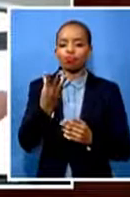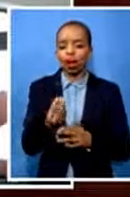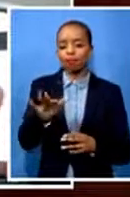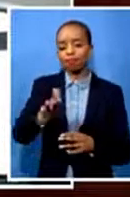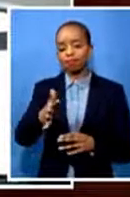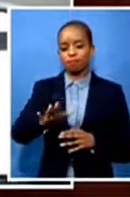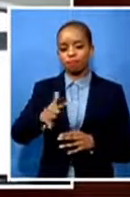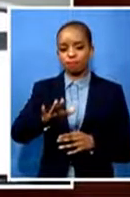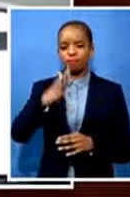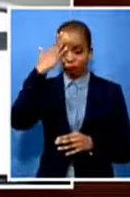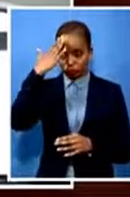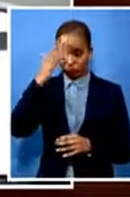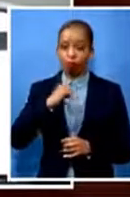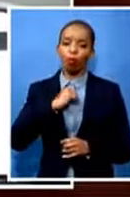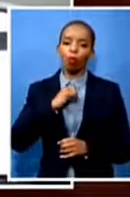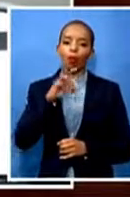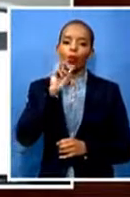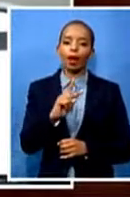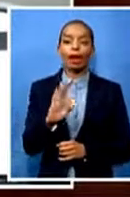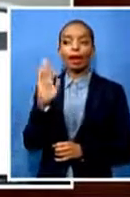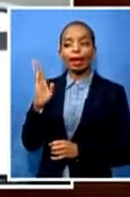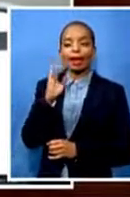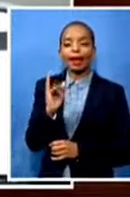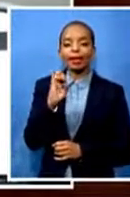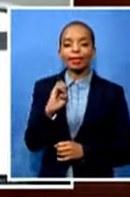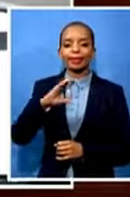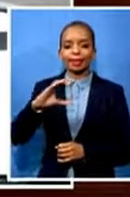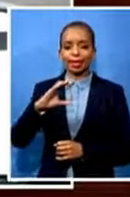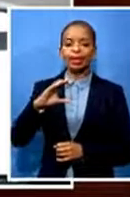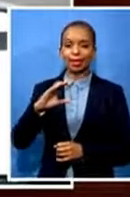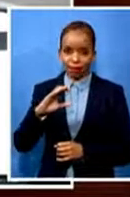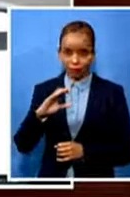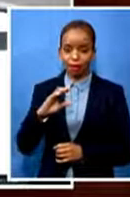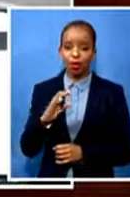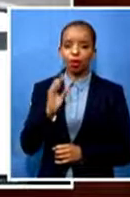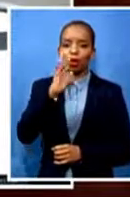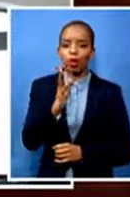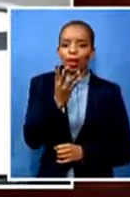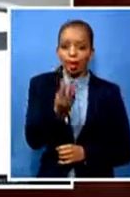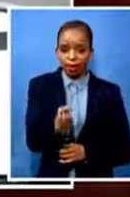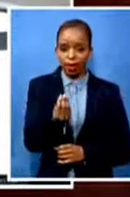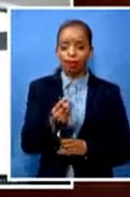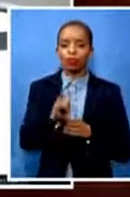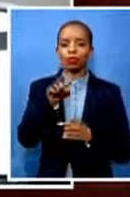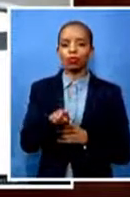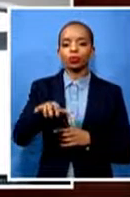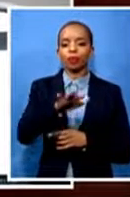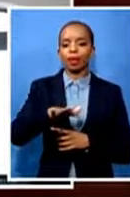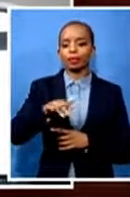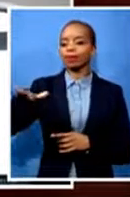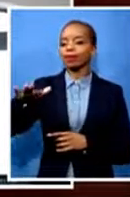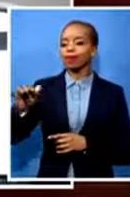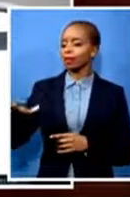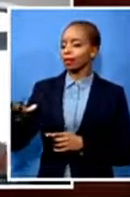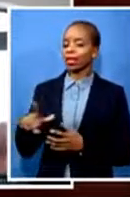able to have those voting stations that would basically be manageable.